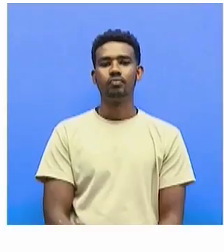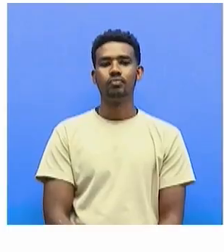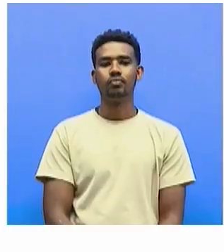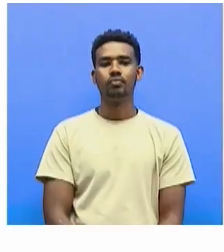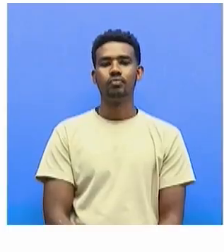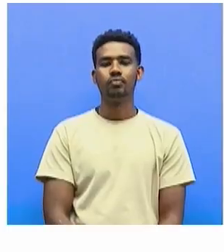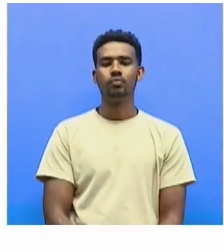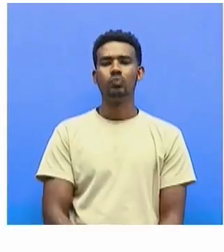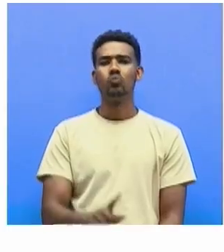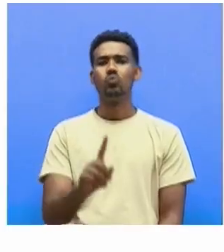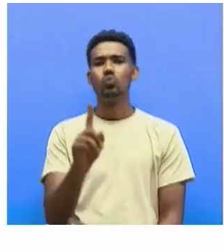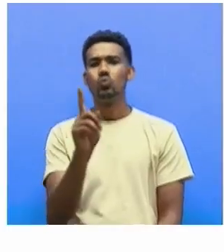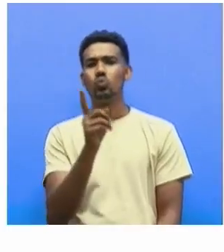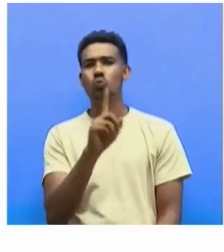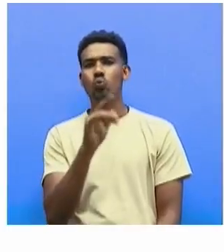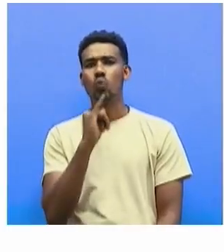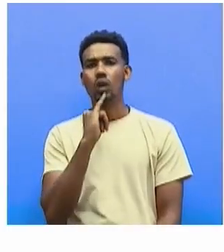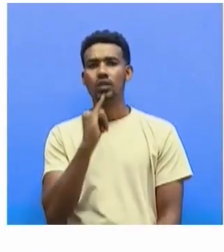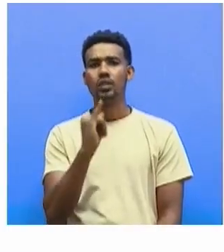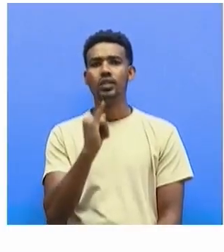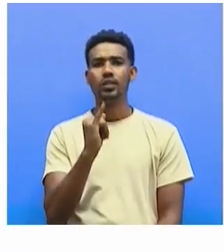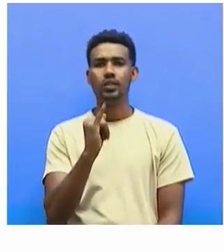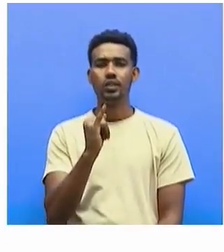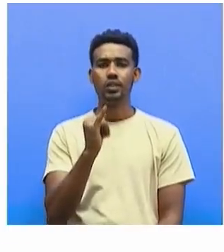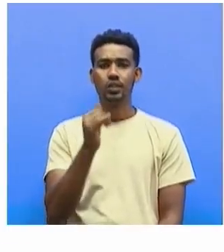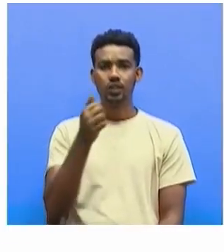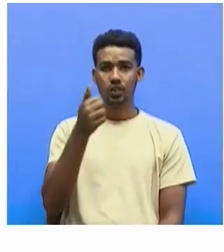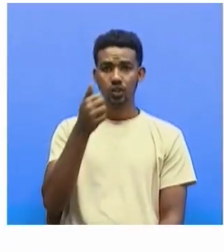What is your